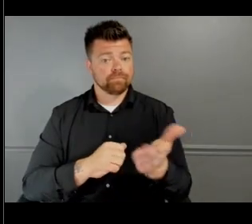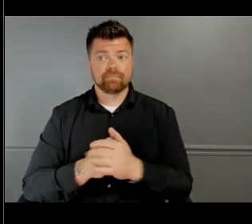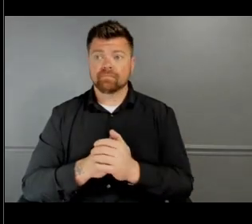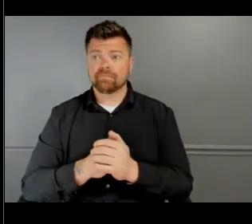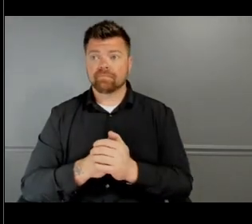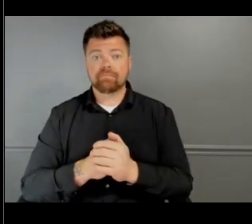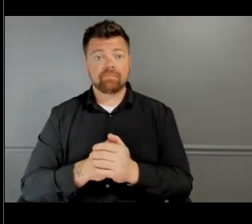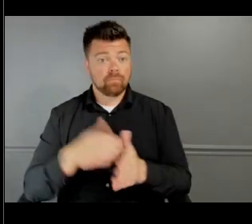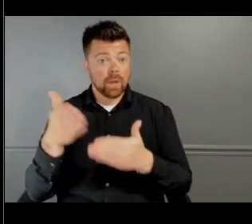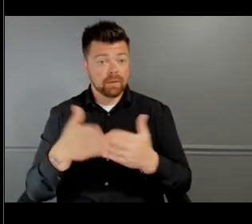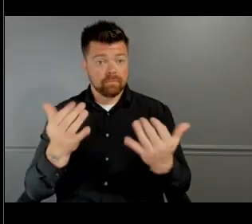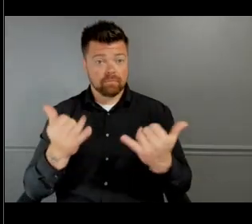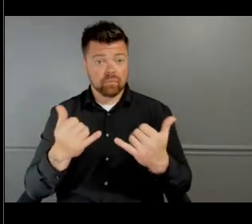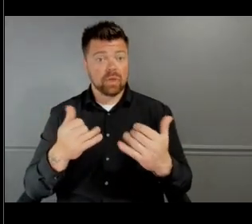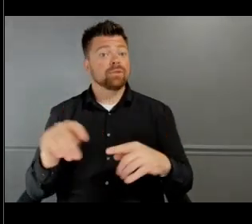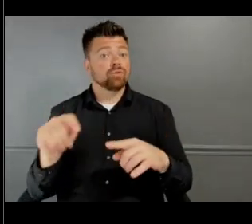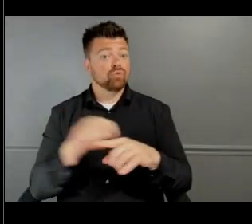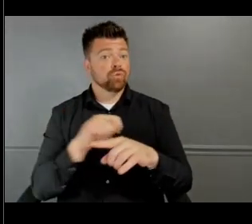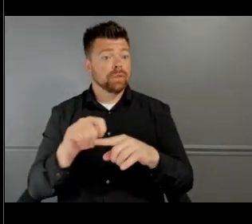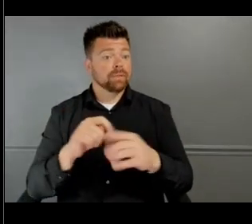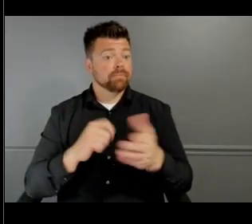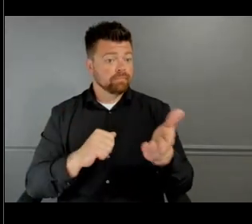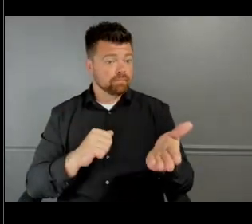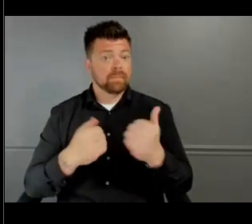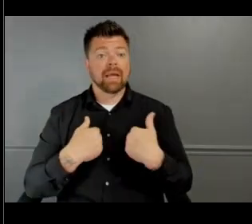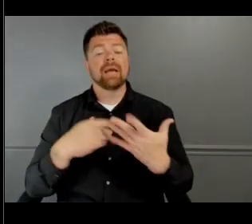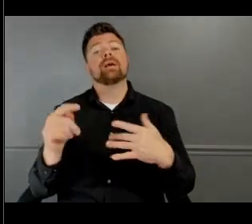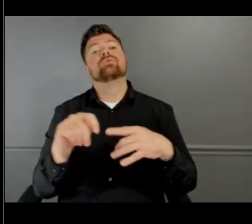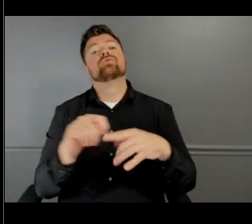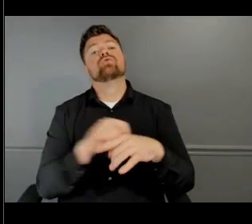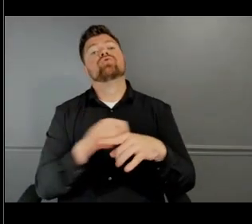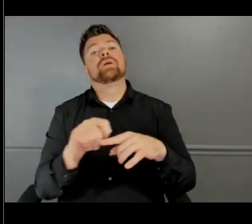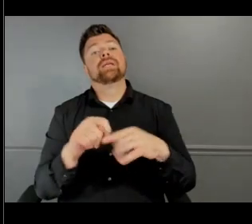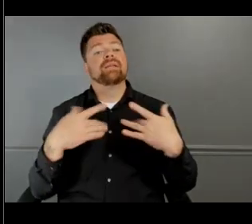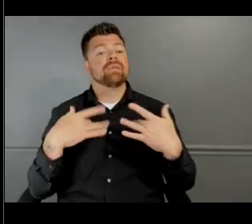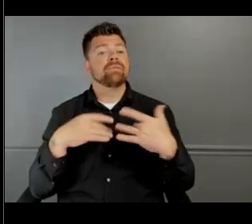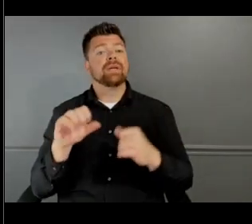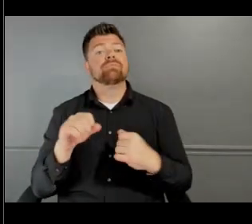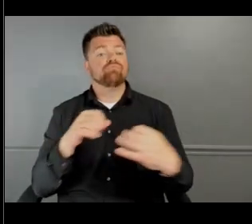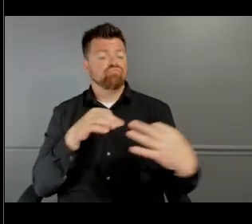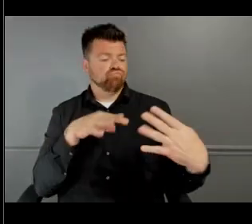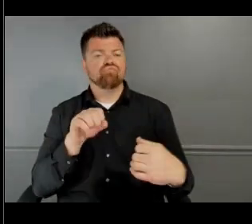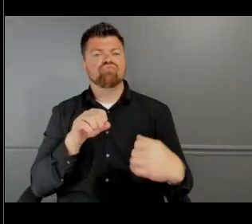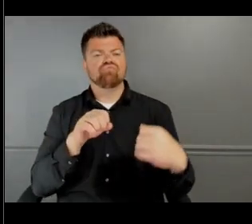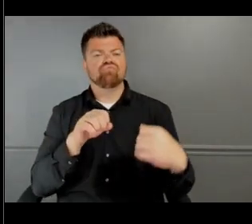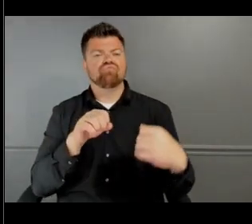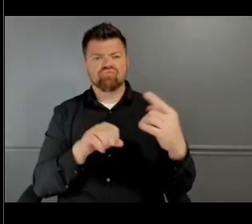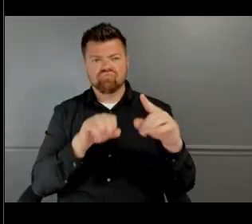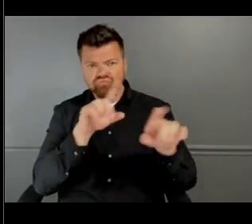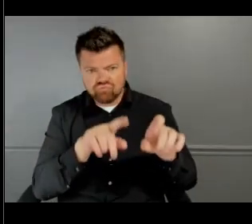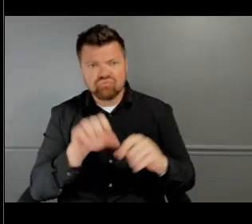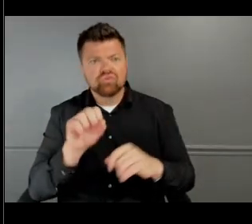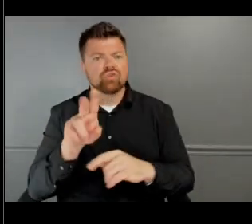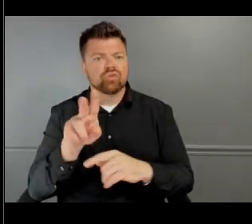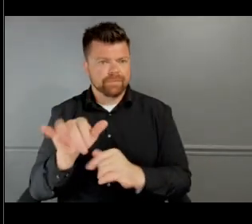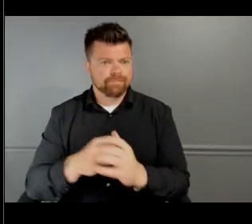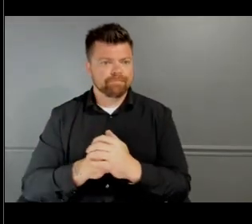At the end of this training, there is a training event survey for you to complete.